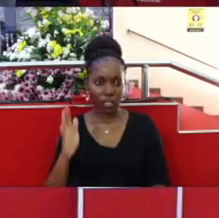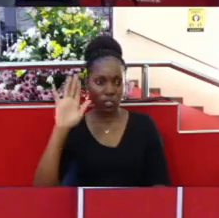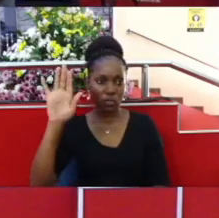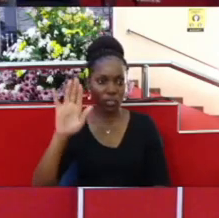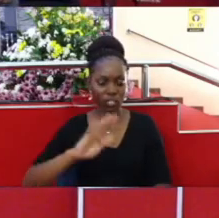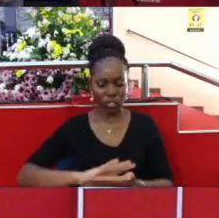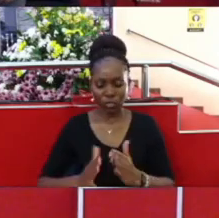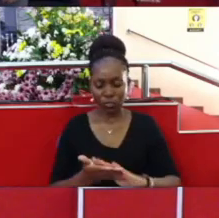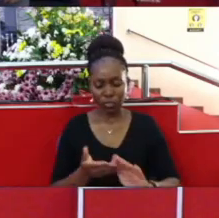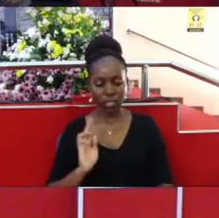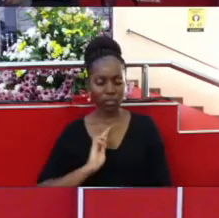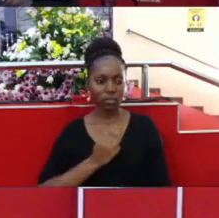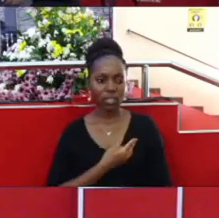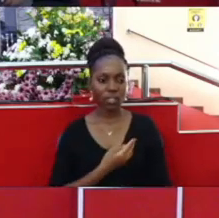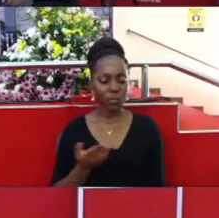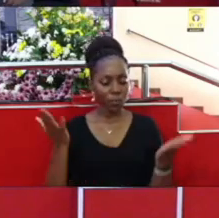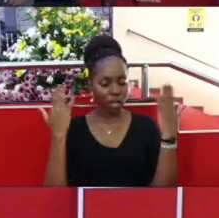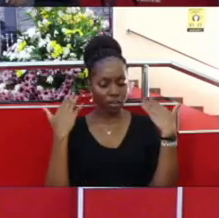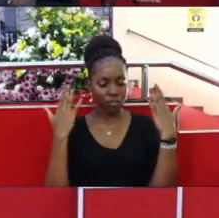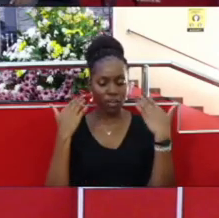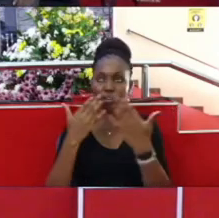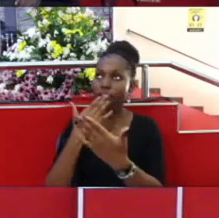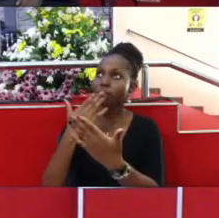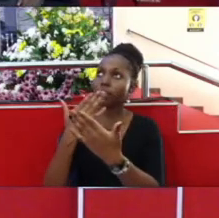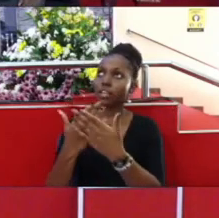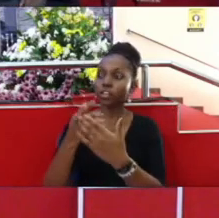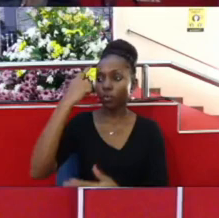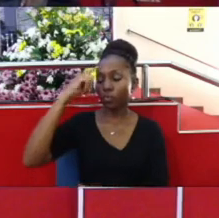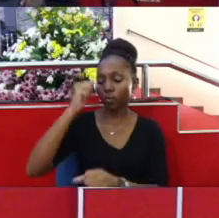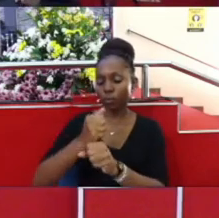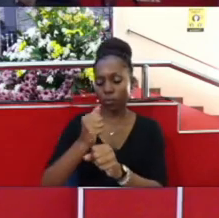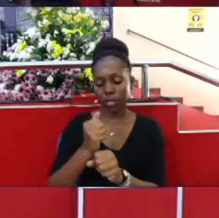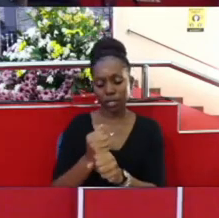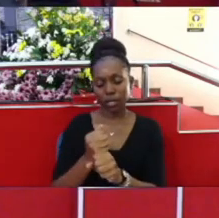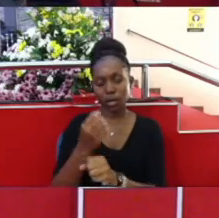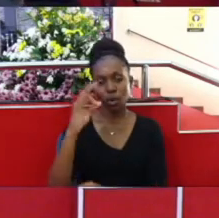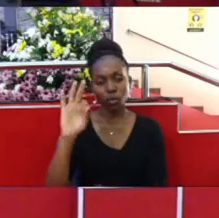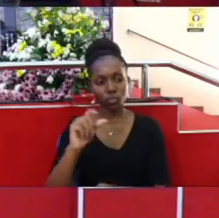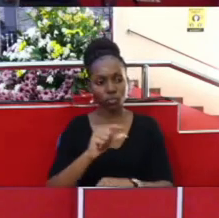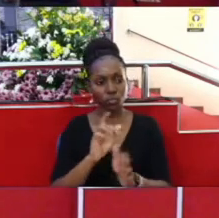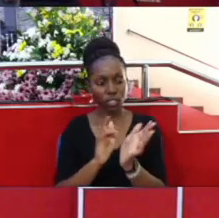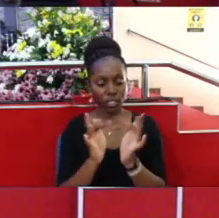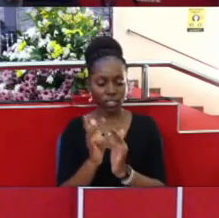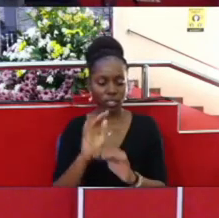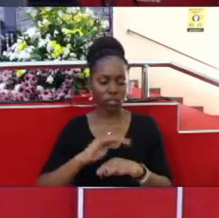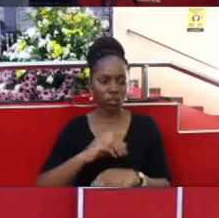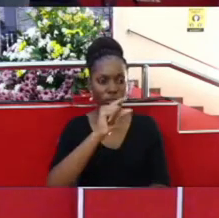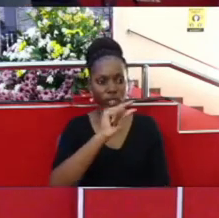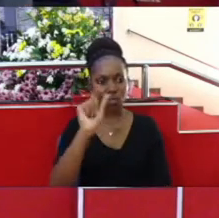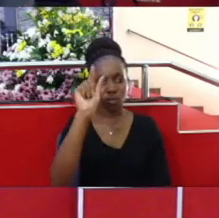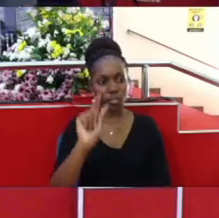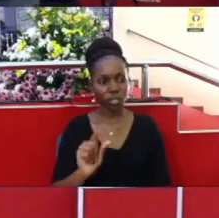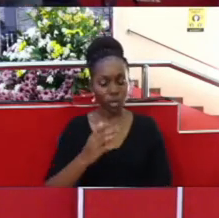forever grateful for the work of Jesus on the cross. Na hivyo basi tunashukuru kwa kazi ya Yesu Kristo pale msalabani. We thank you and we honor you.